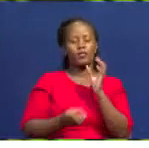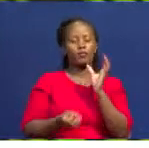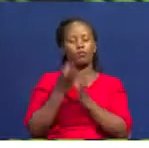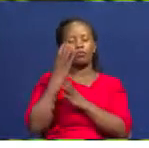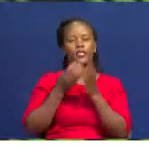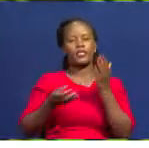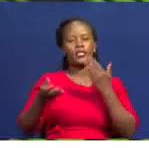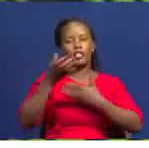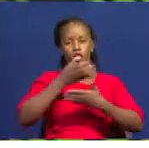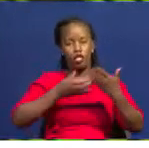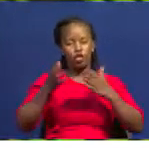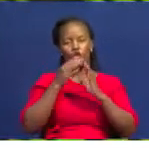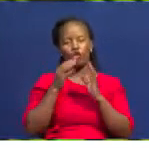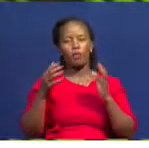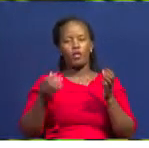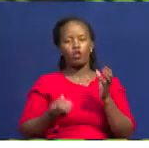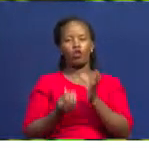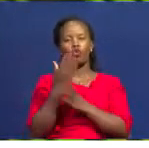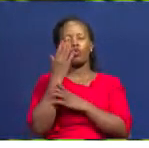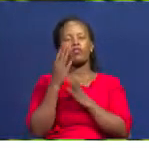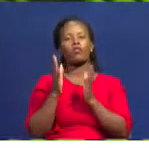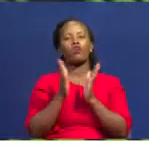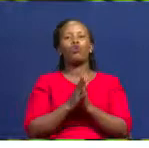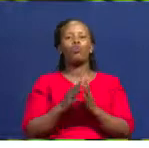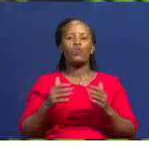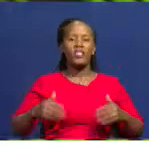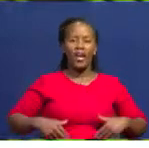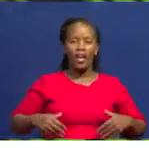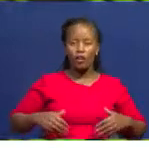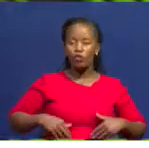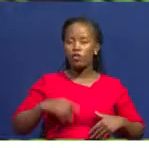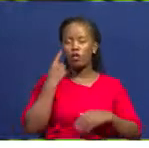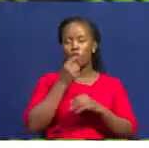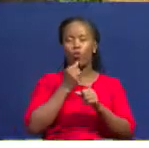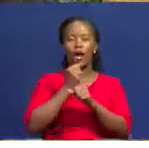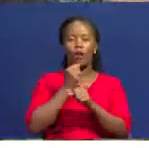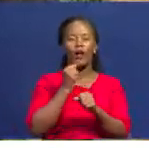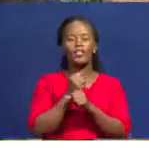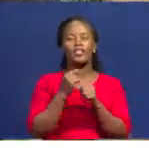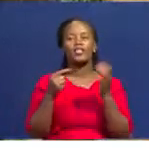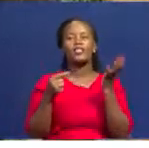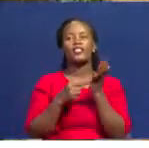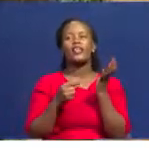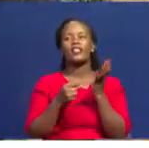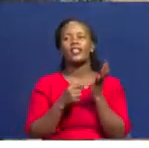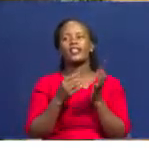with our youth who are savvy in tech capacities.